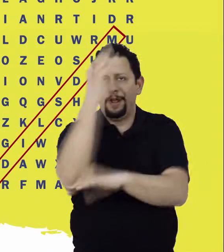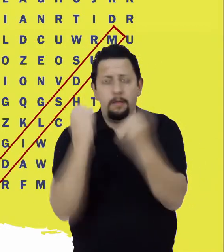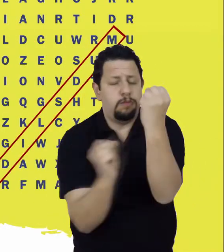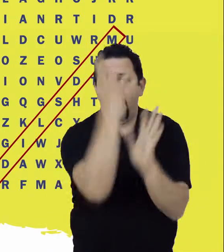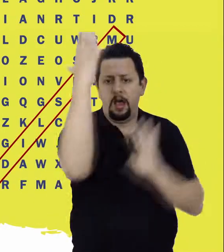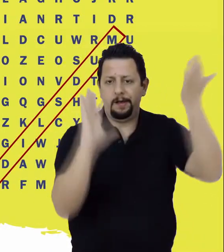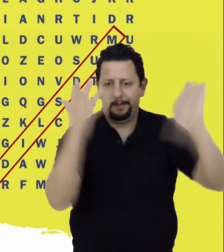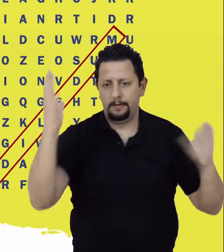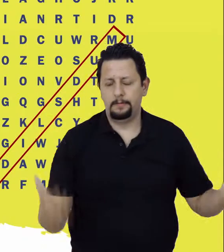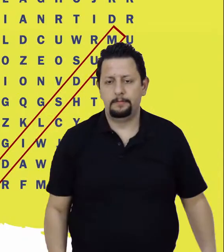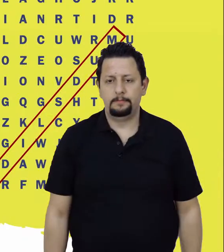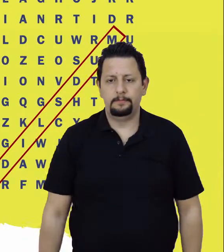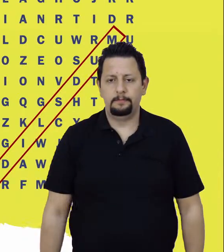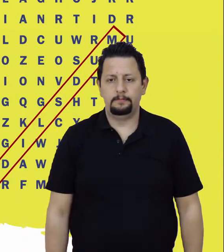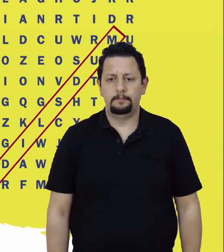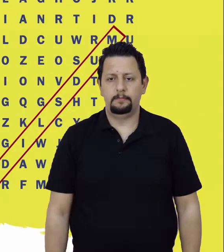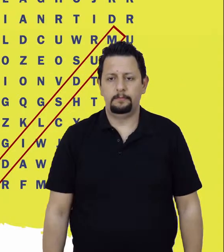Mudslide.